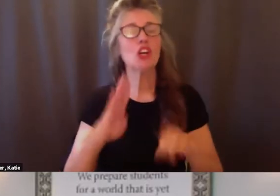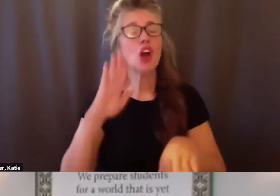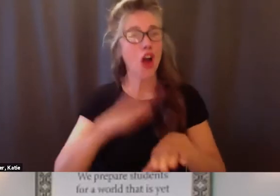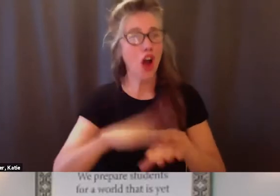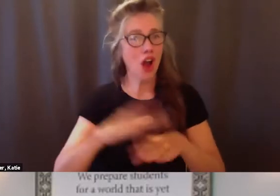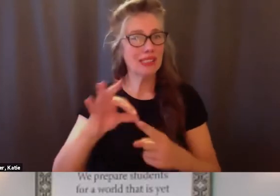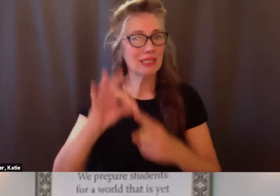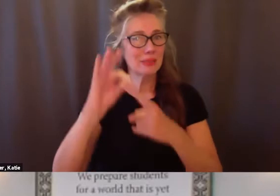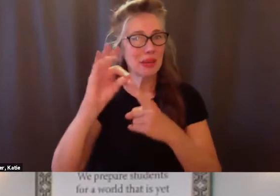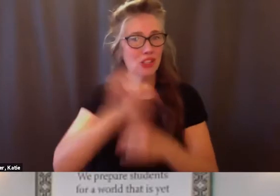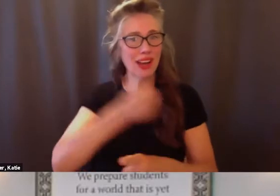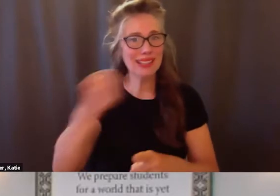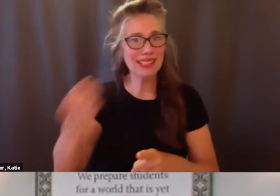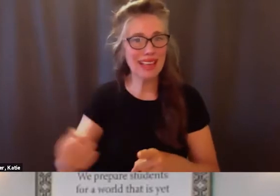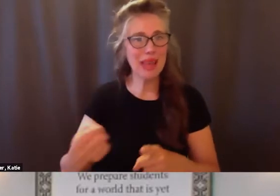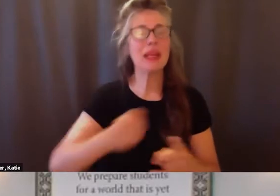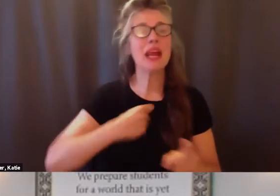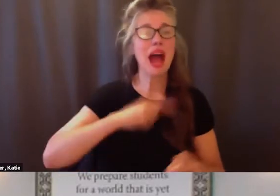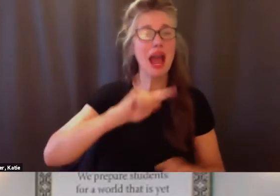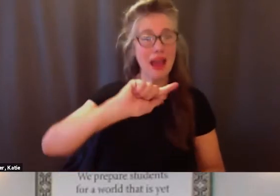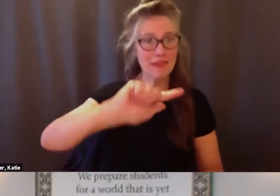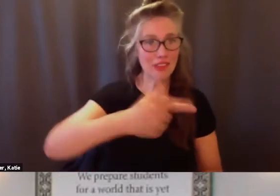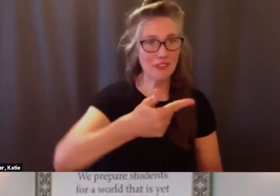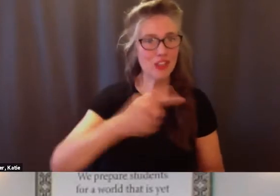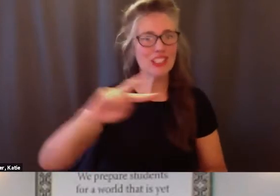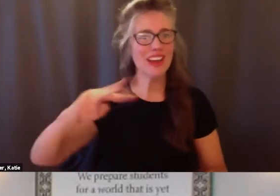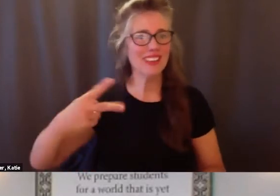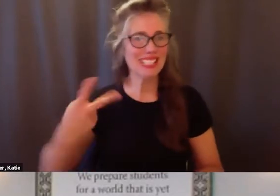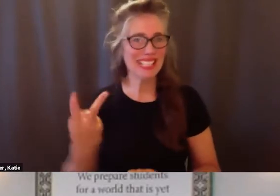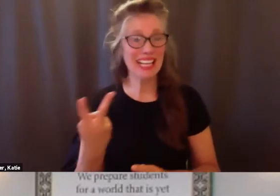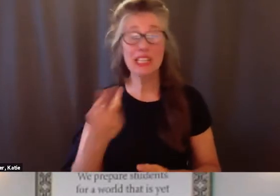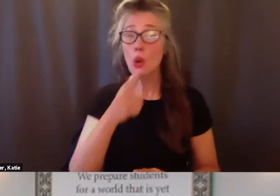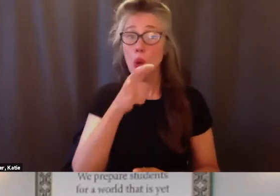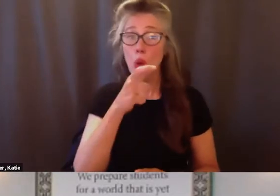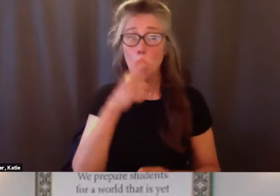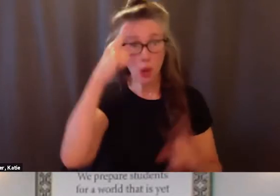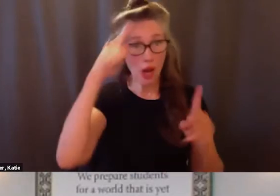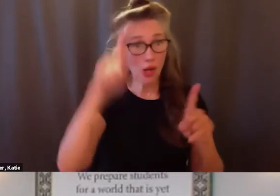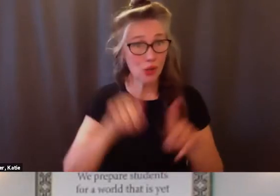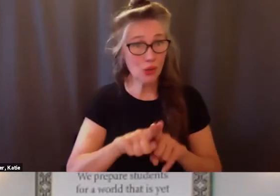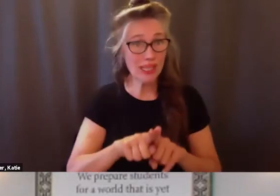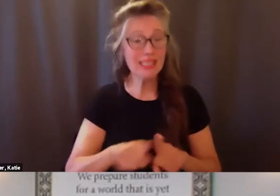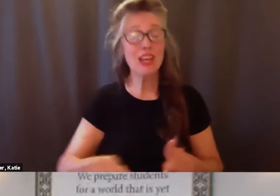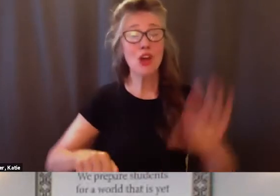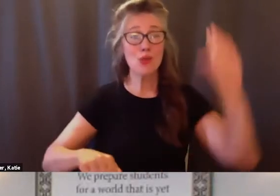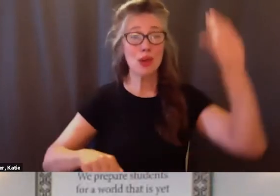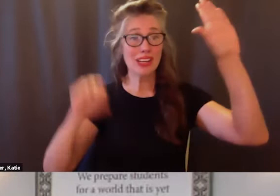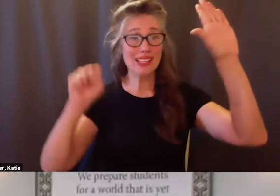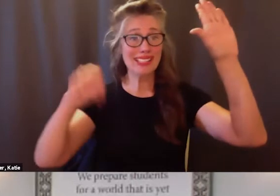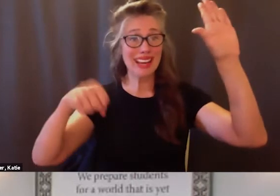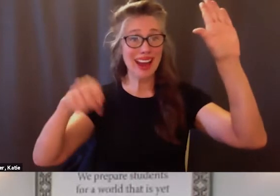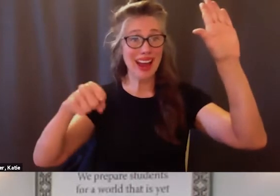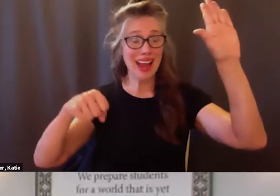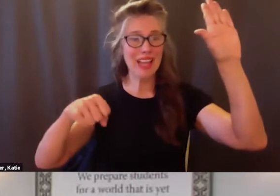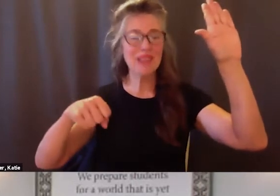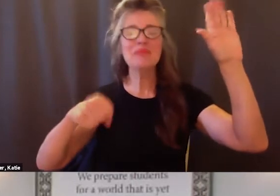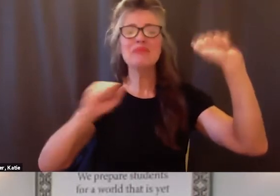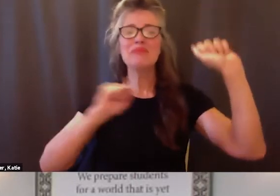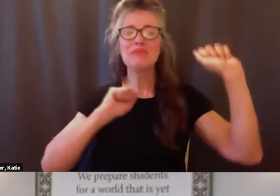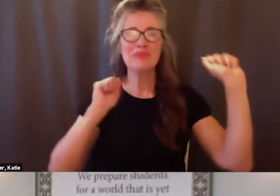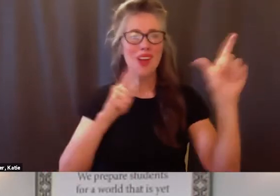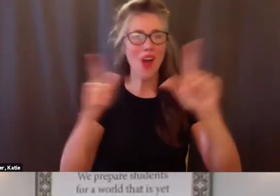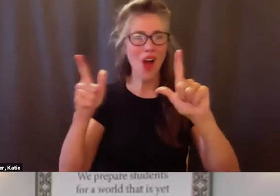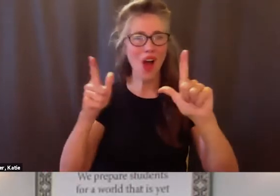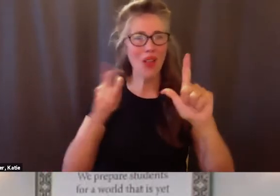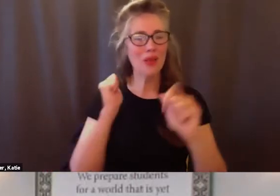Alvarez. Great. And so now, all in favor, please signify by raising your hand and saying aye. Aye. Aye. Aye. This